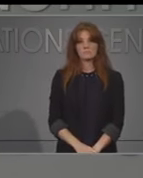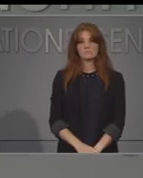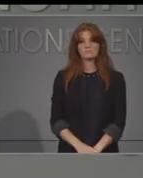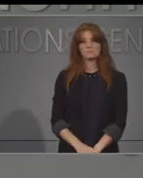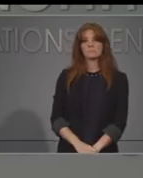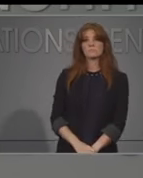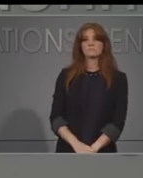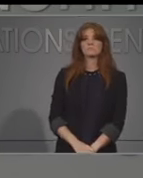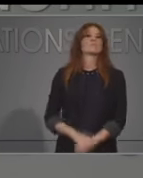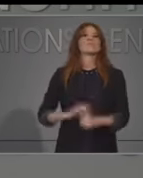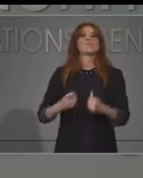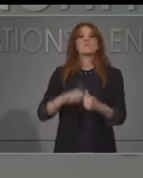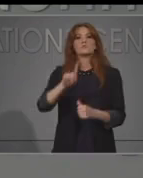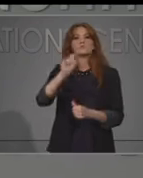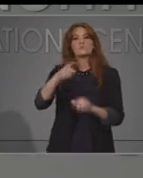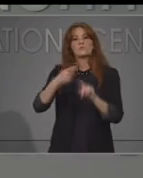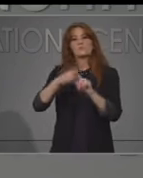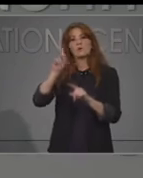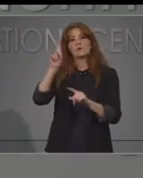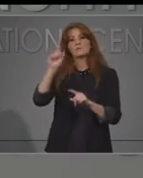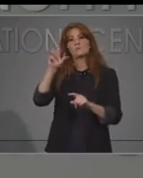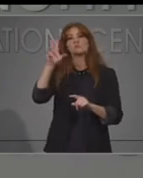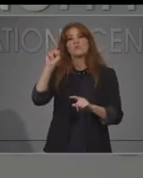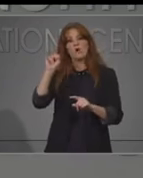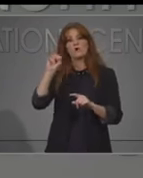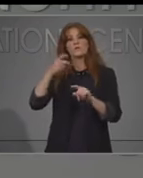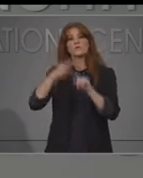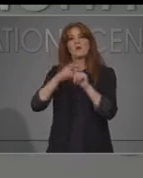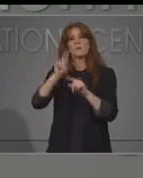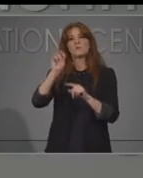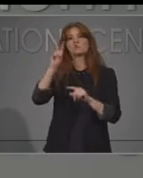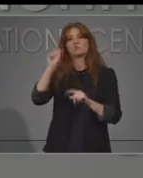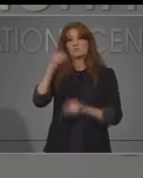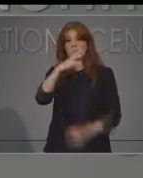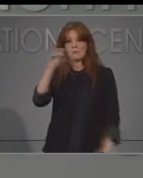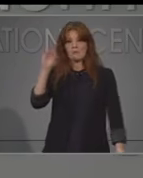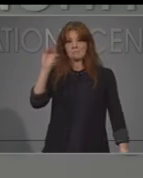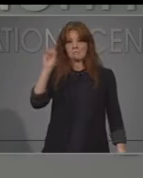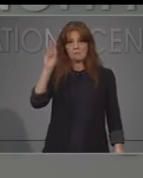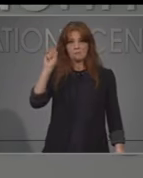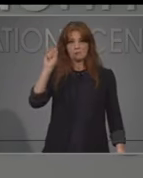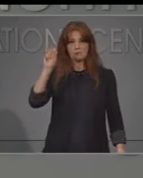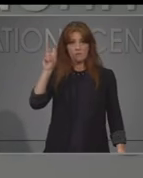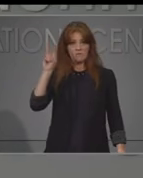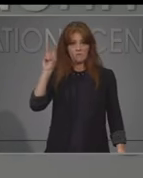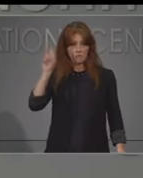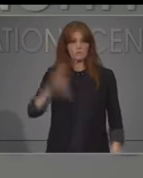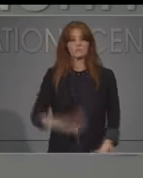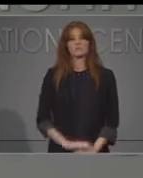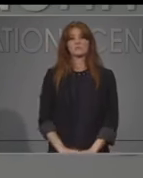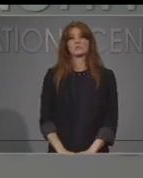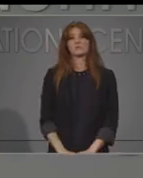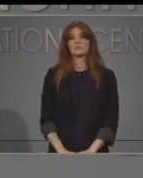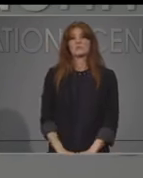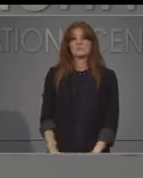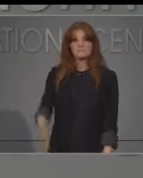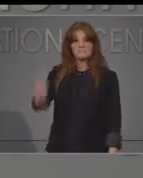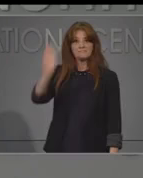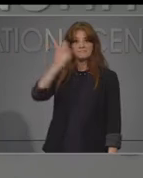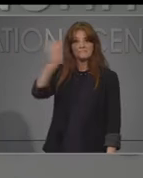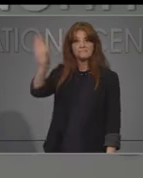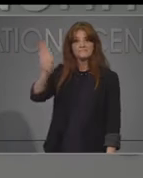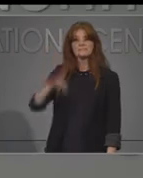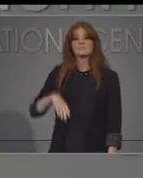Our first question will be from Dawn Vaughn with the News and Observer. Hi, this is Dawn Bond